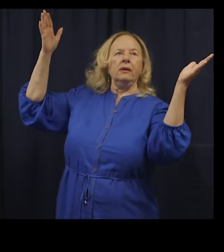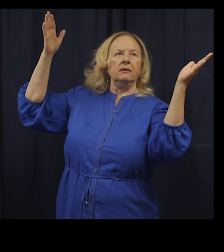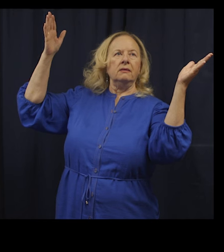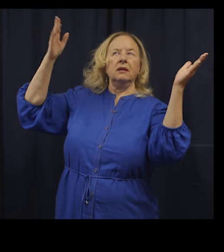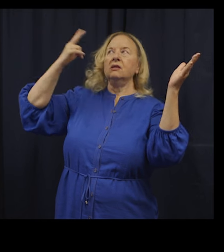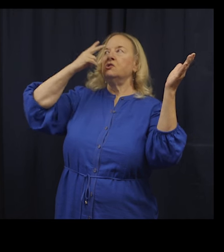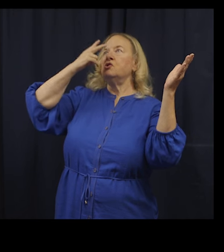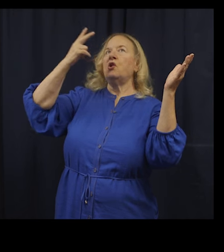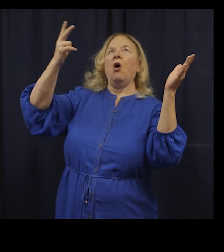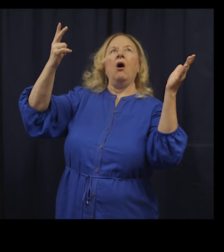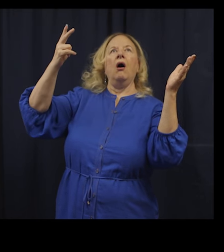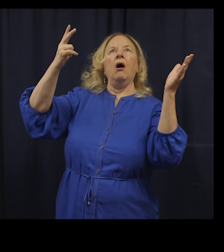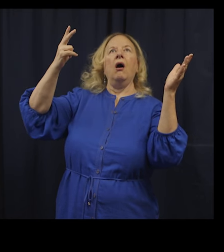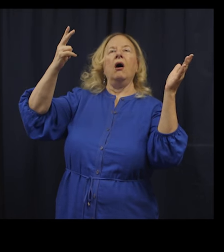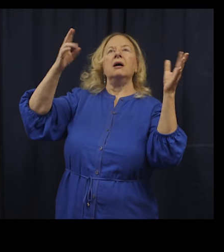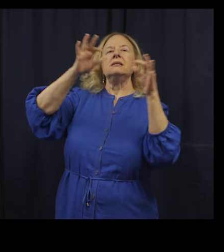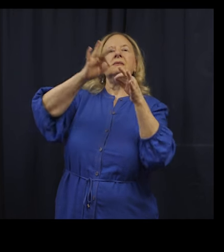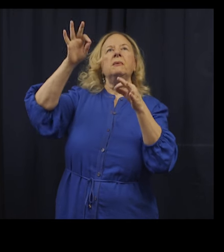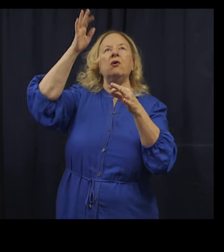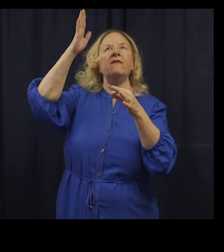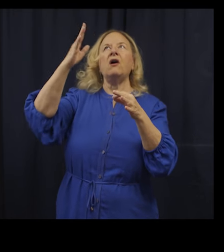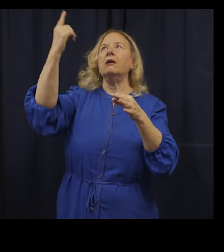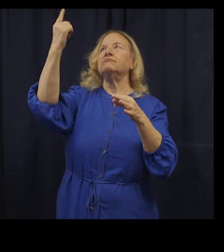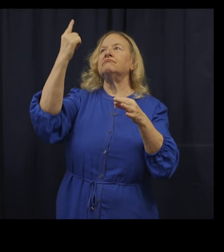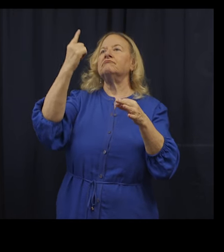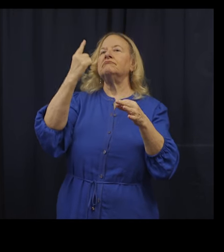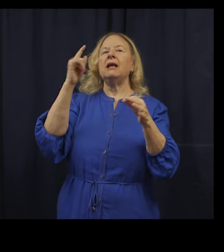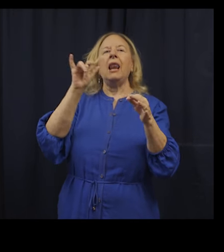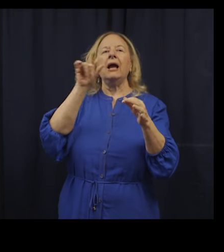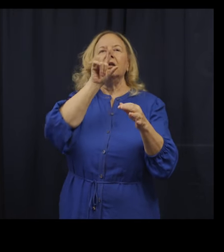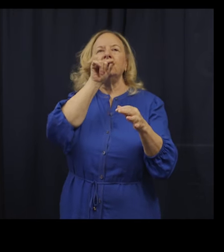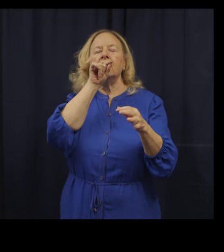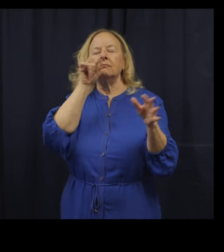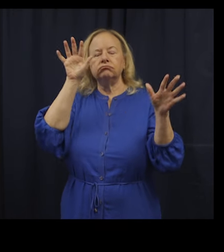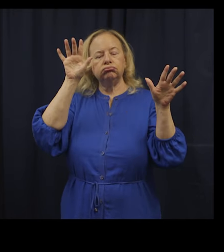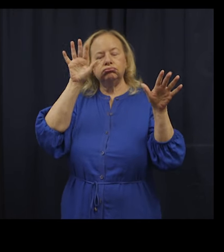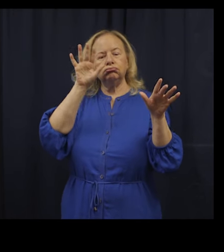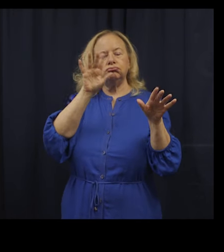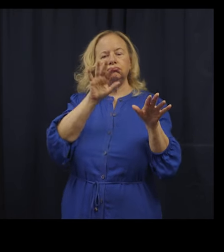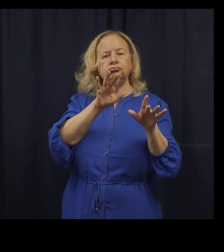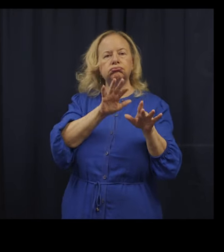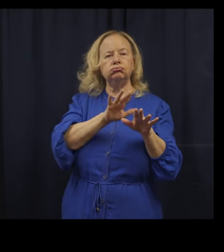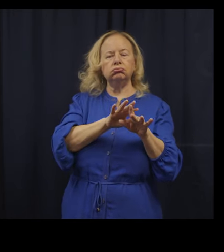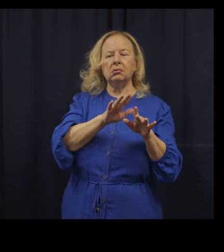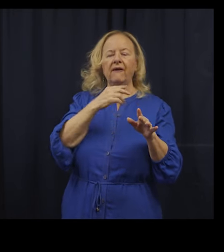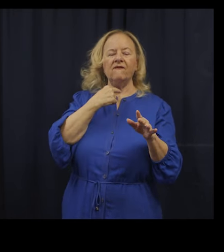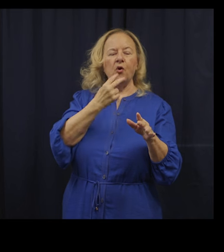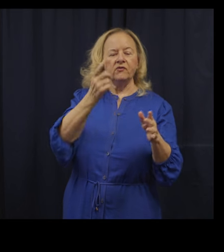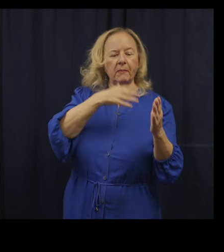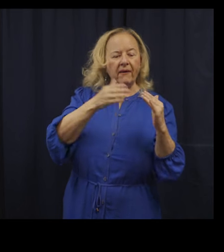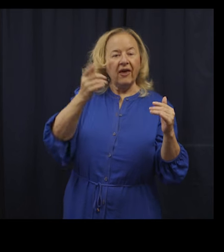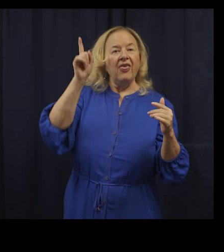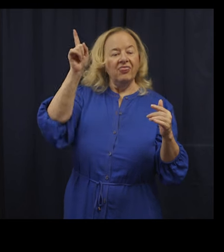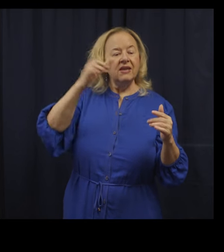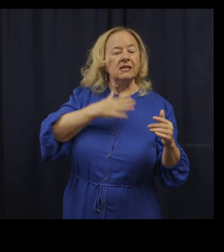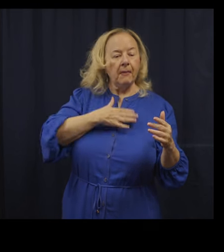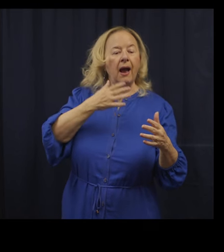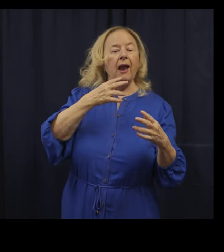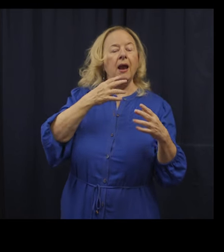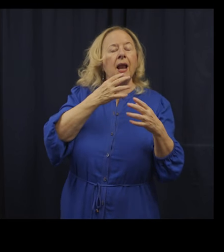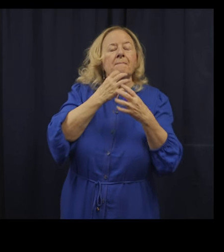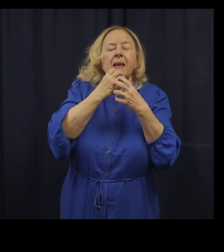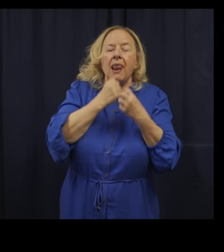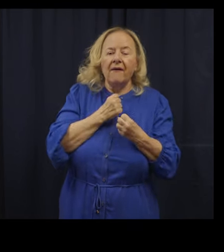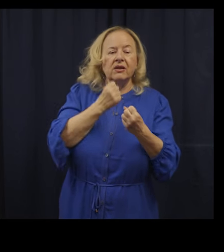he saw the Spirit of God descending like a dove and lighting upon him, and a voice from heaven saying, this is my beloved Son,